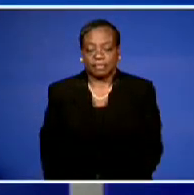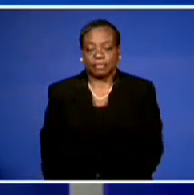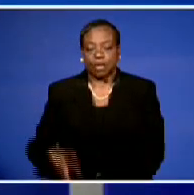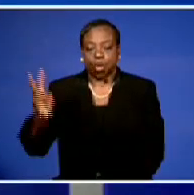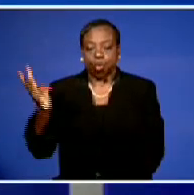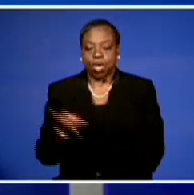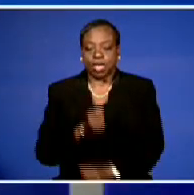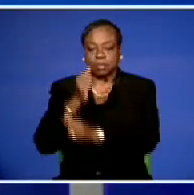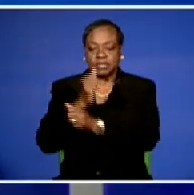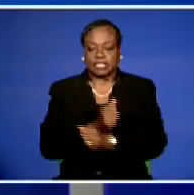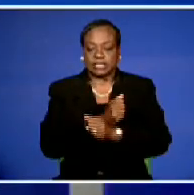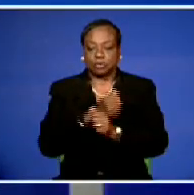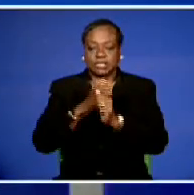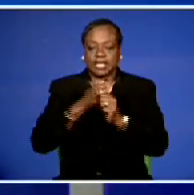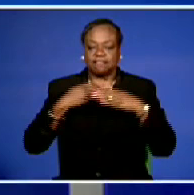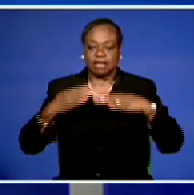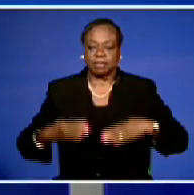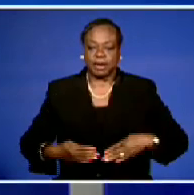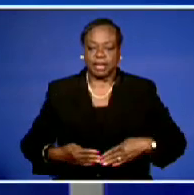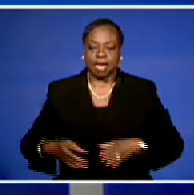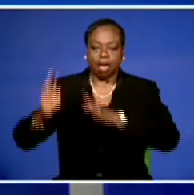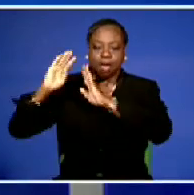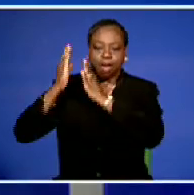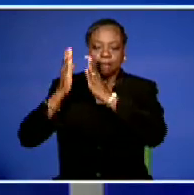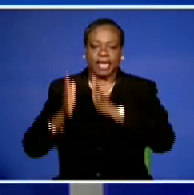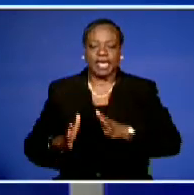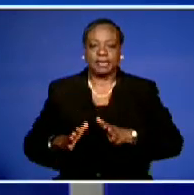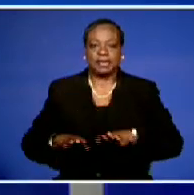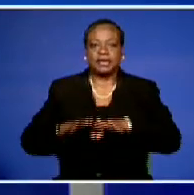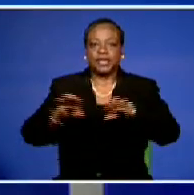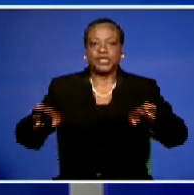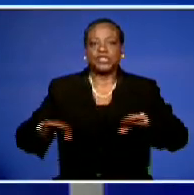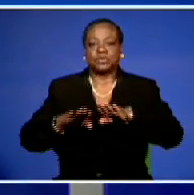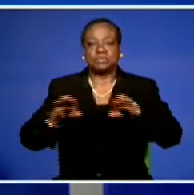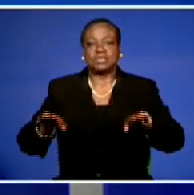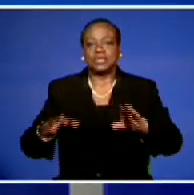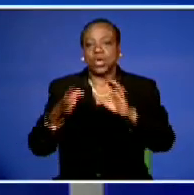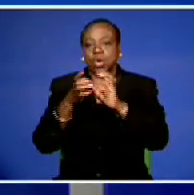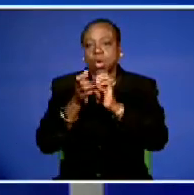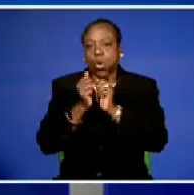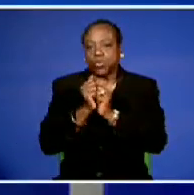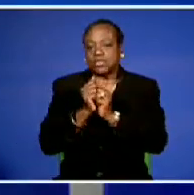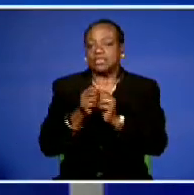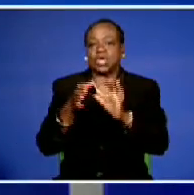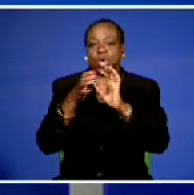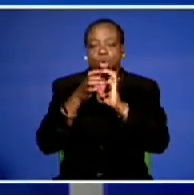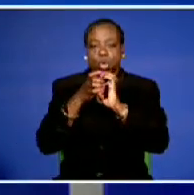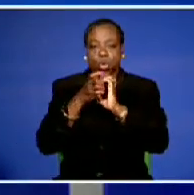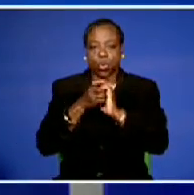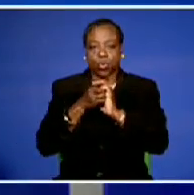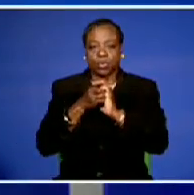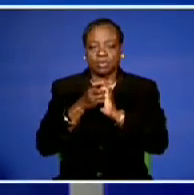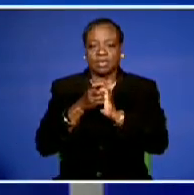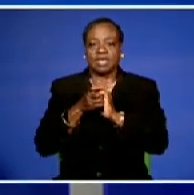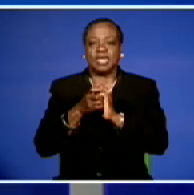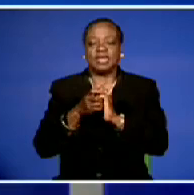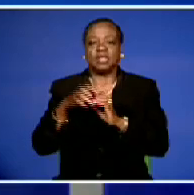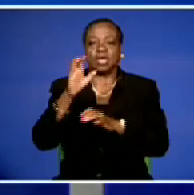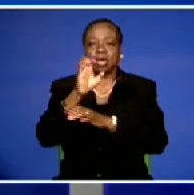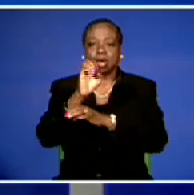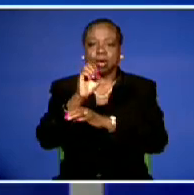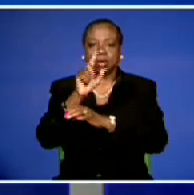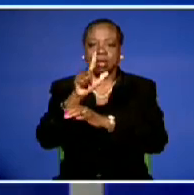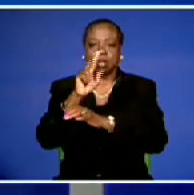Welcome to sports, everybody. Our Bahamian swimmers holding their own against the best in the region at the Central American and Caribbean Games going on in